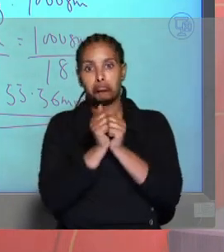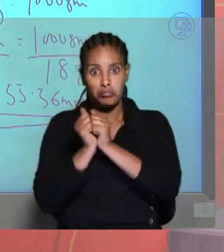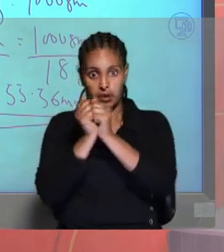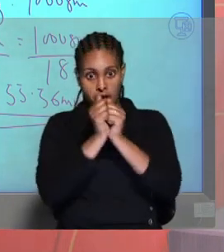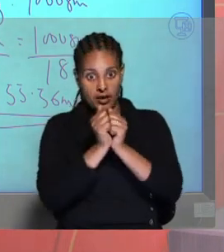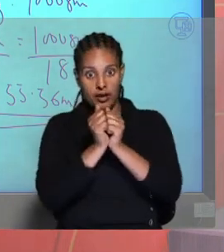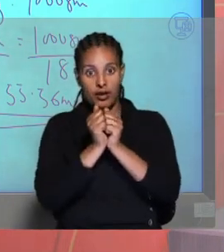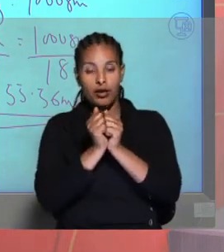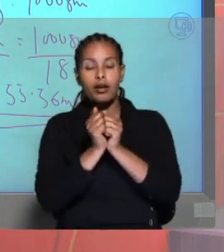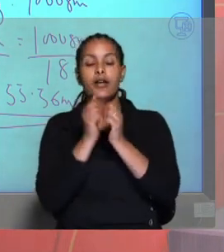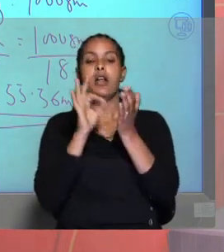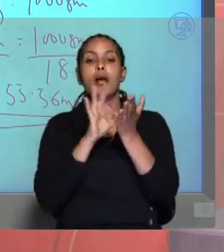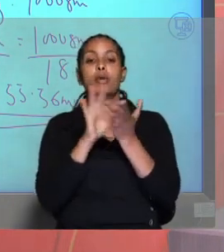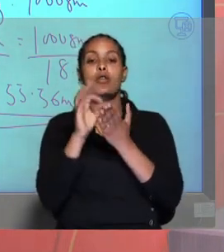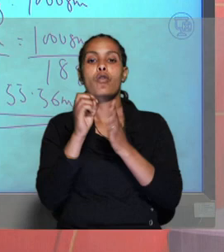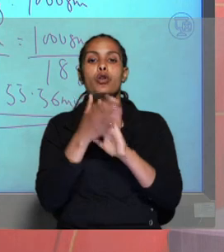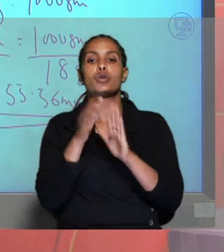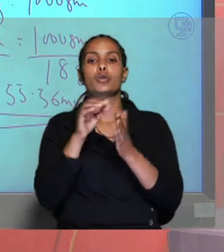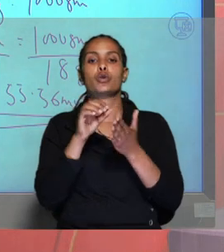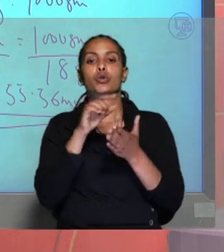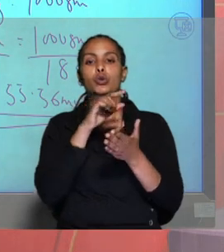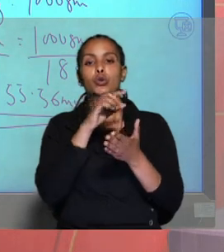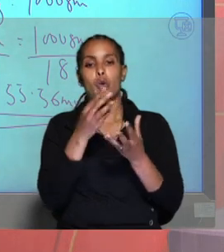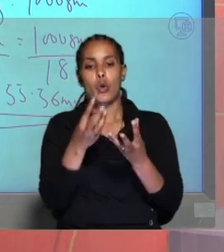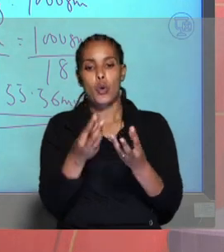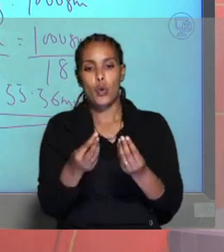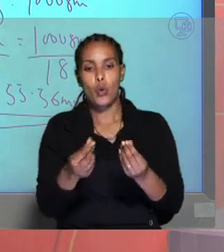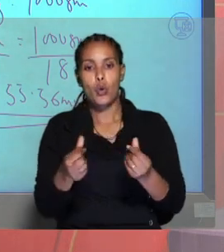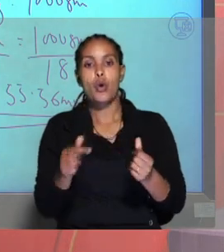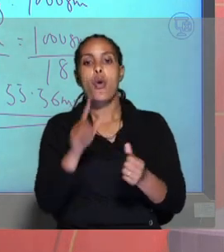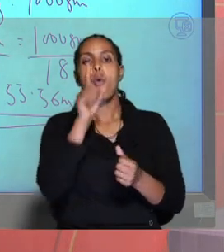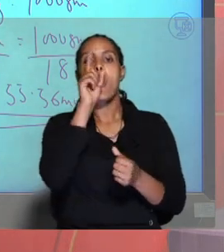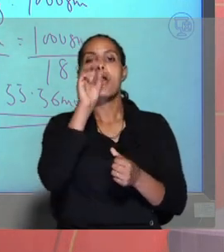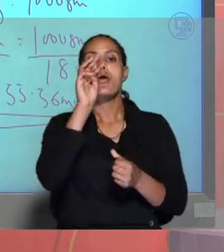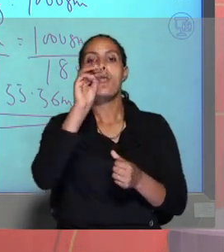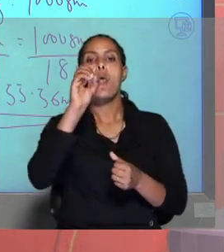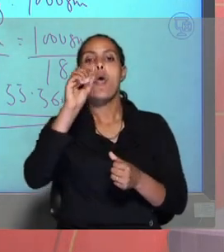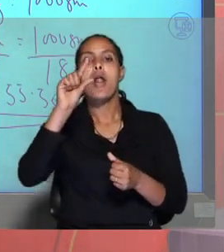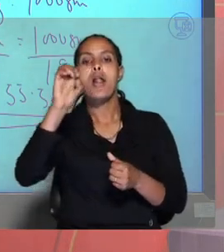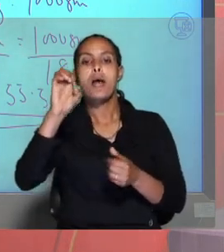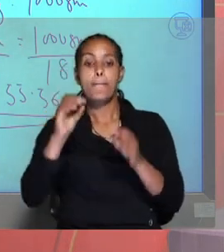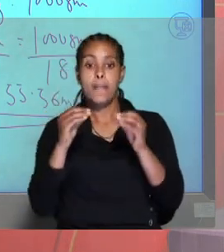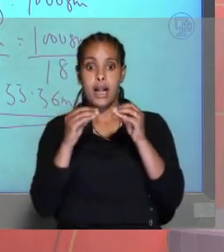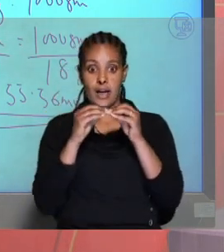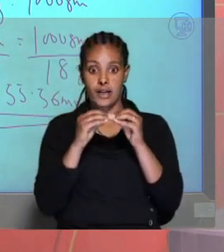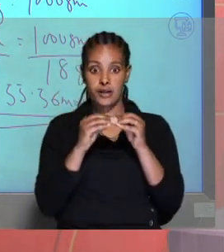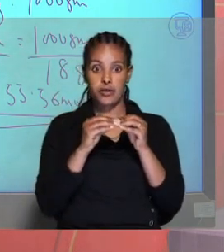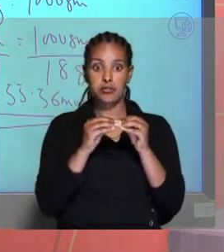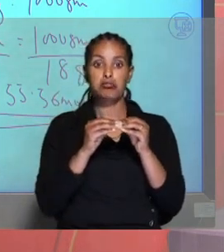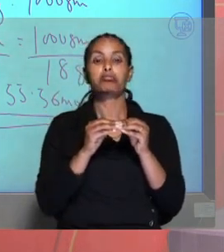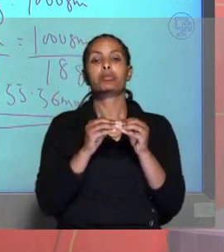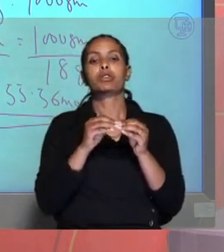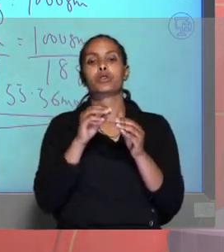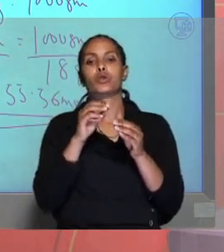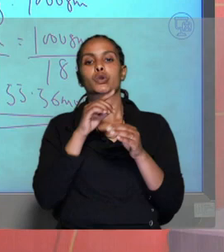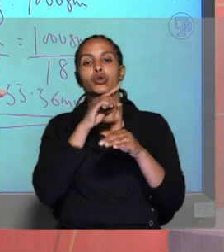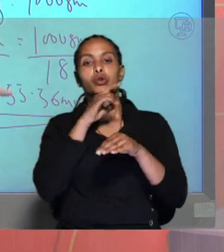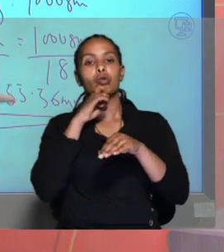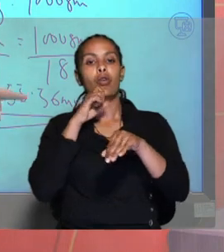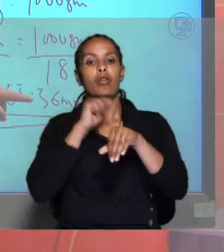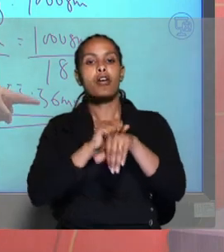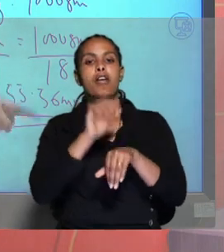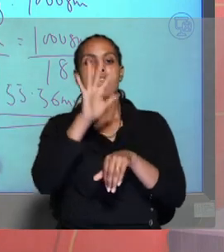solvents. Number of mole of solute is 1 mole. 1 mole plus number of mole of solvents